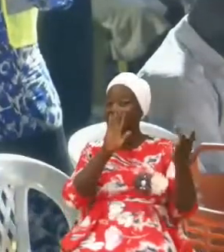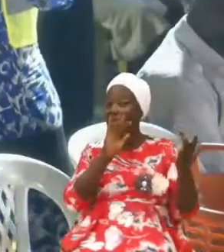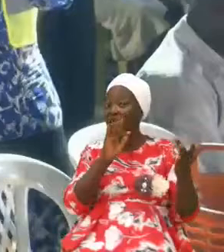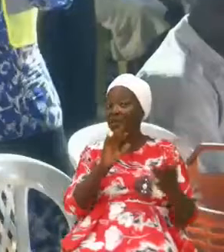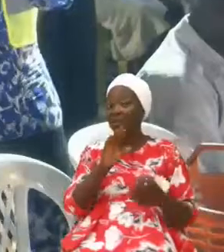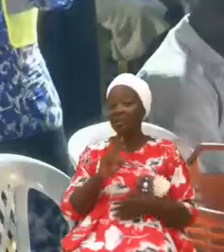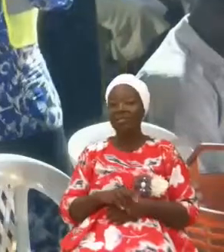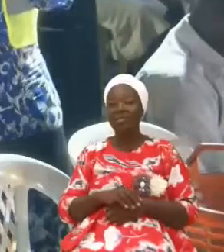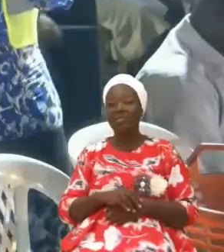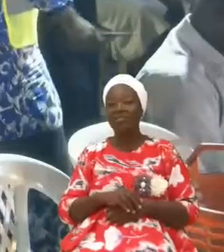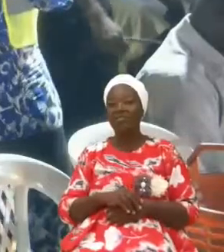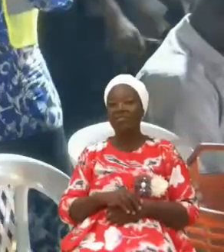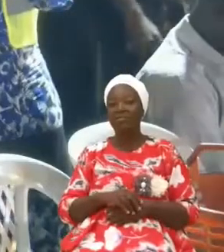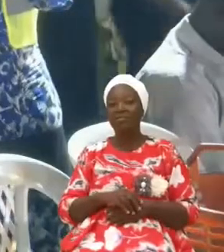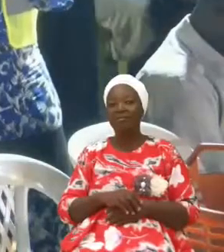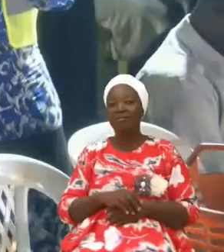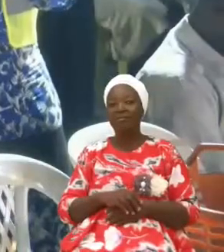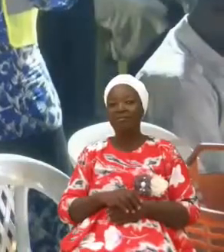Those in the overflow,